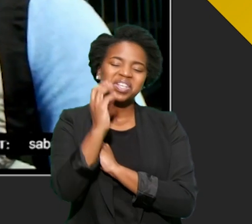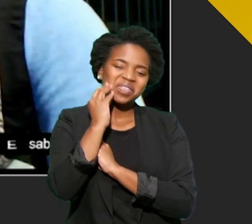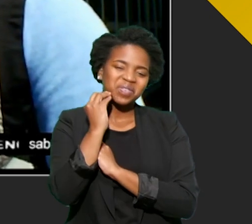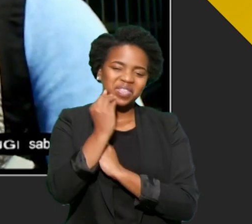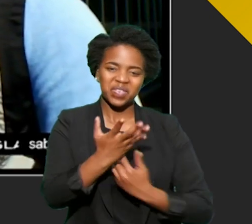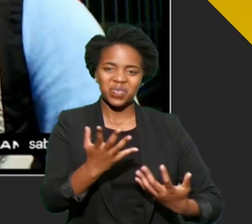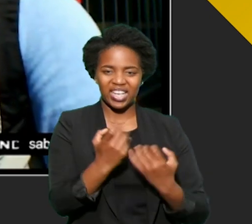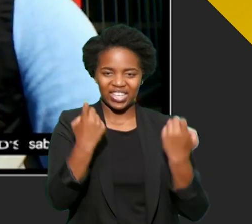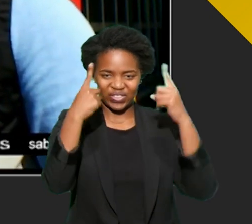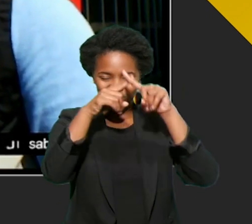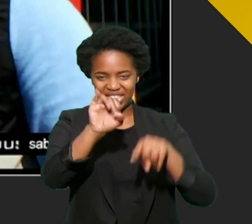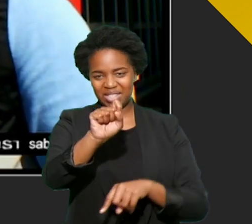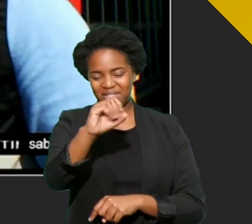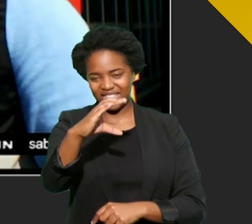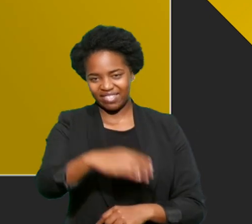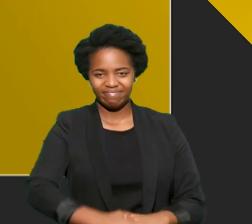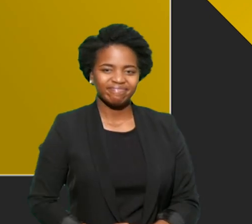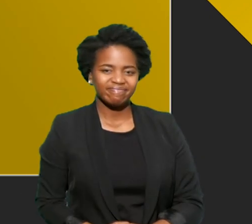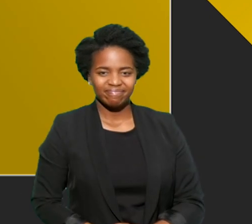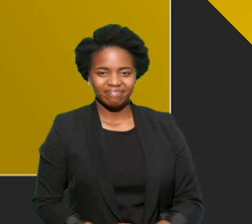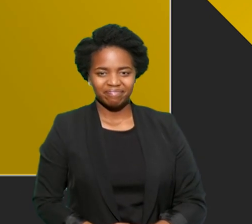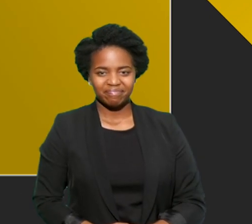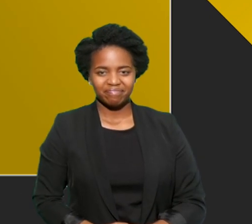Rapelang Khatebe, SABC News, Maseru Lesotho.